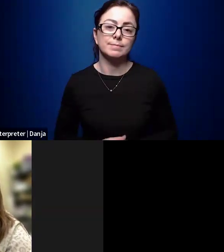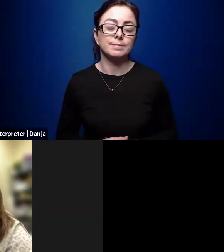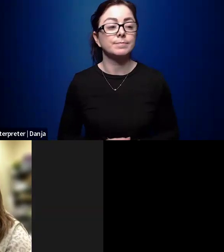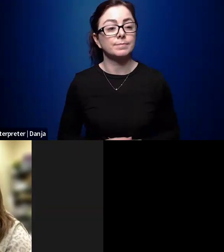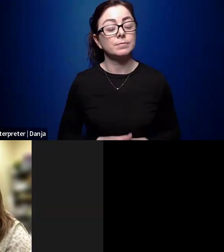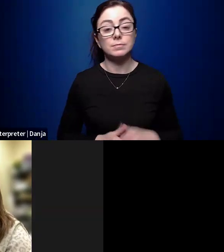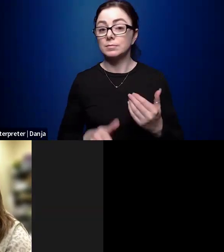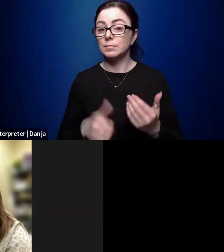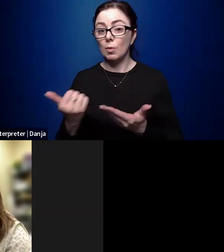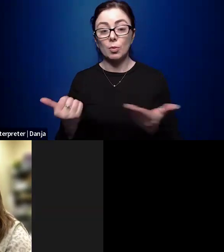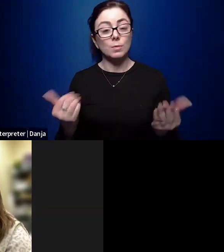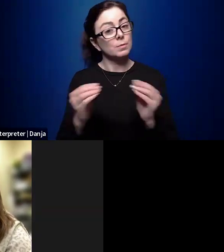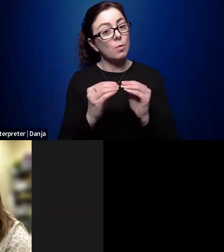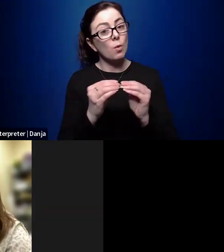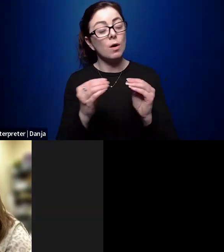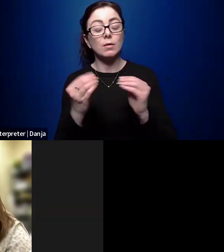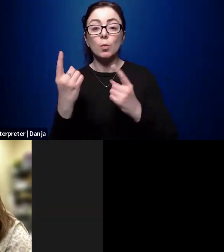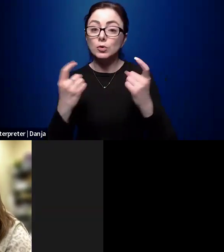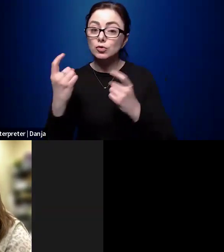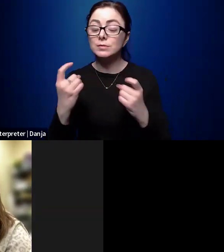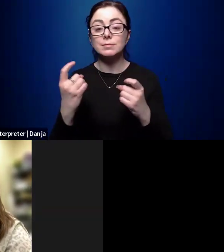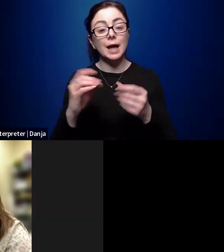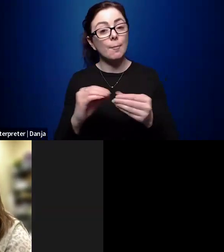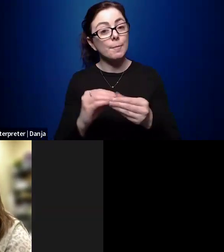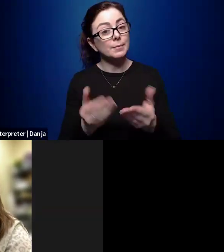Anyone else have a comment or question?